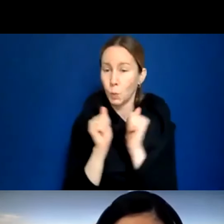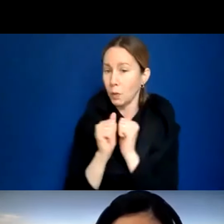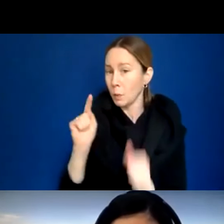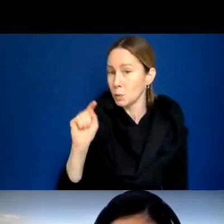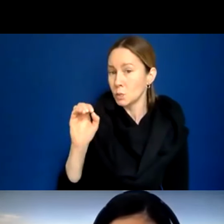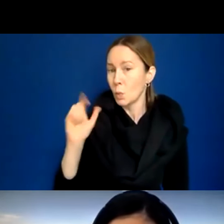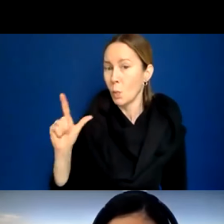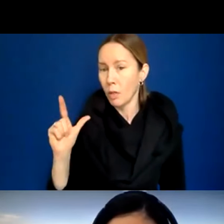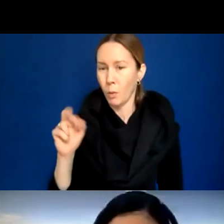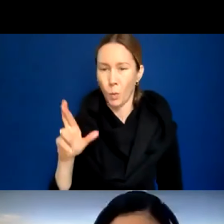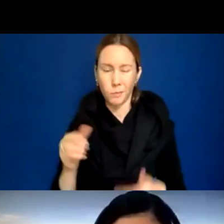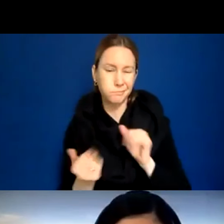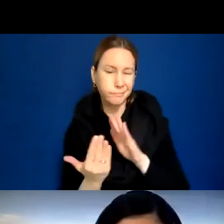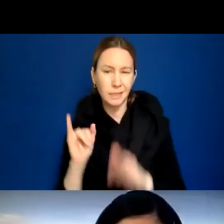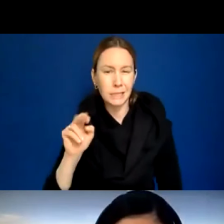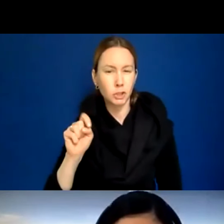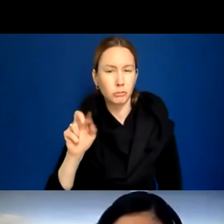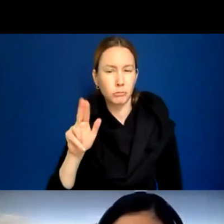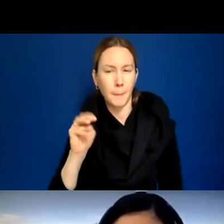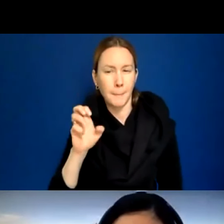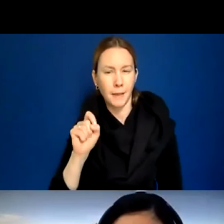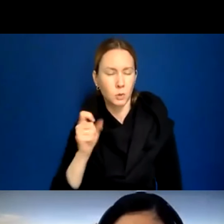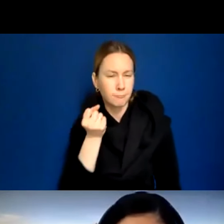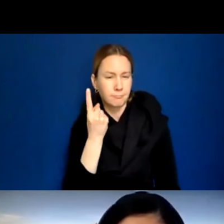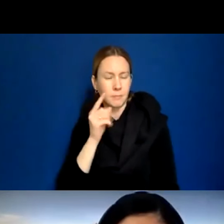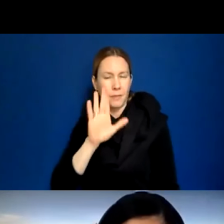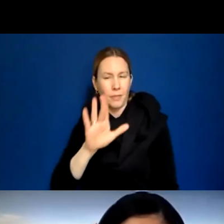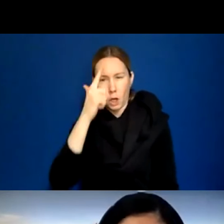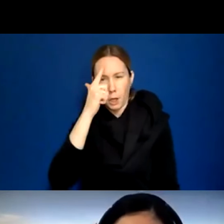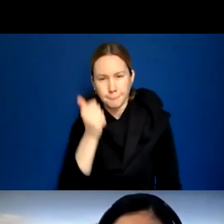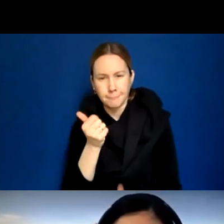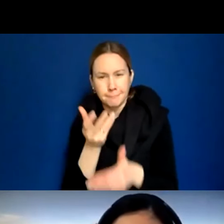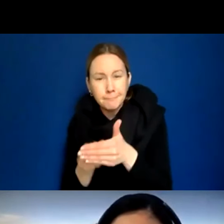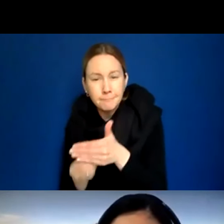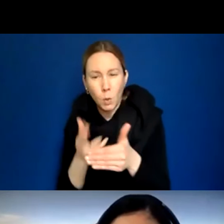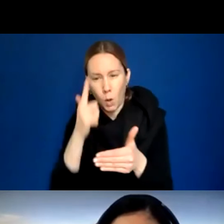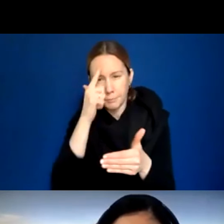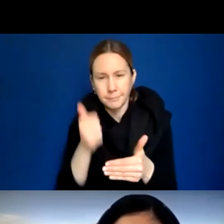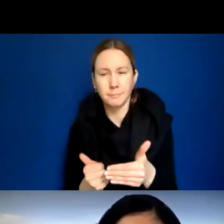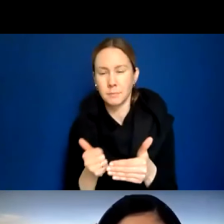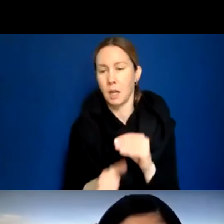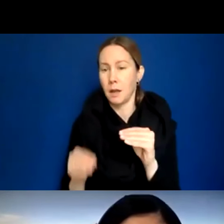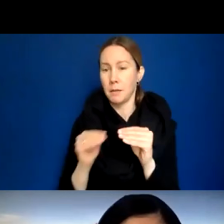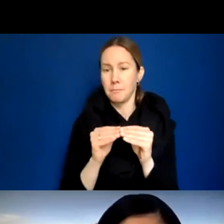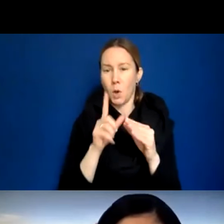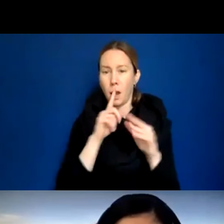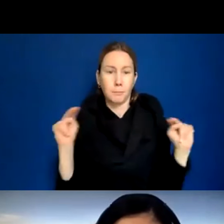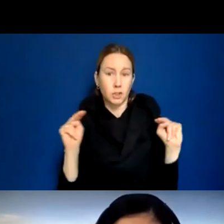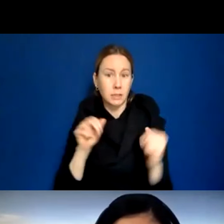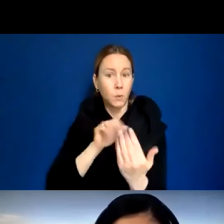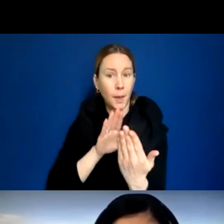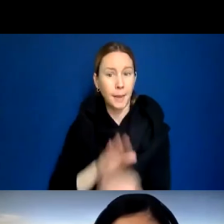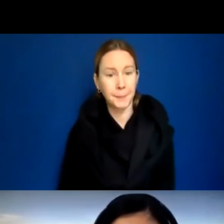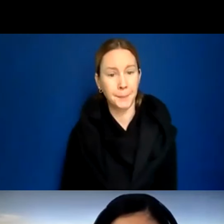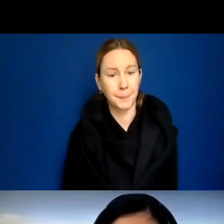us identify the exact deficit in a more objective way. And why should we do